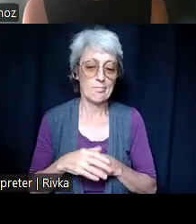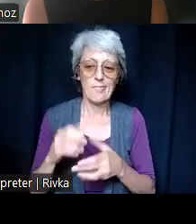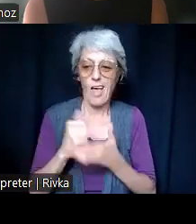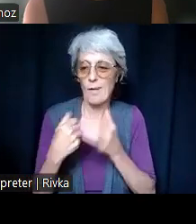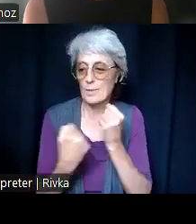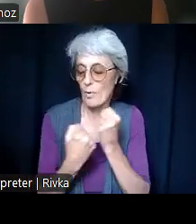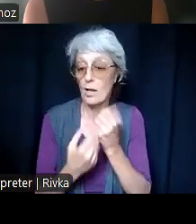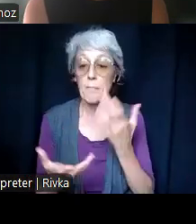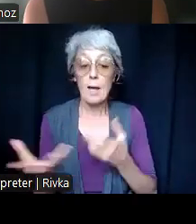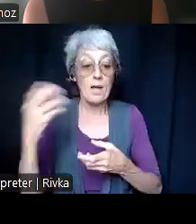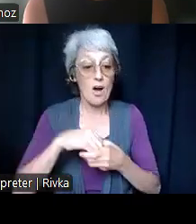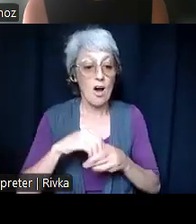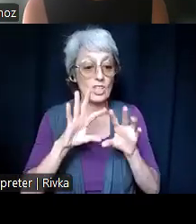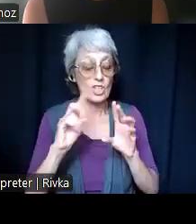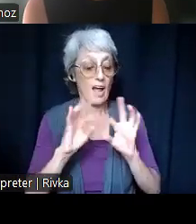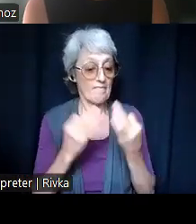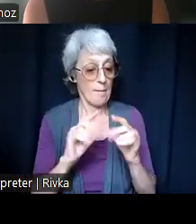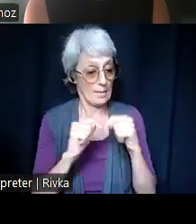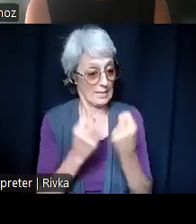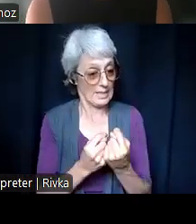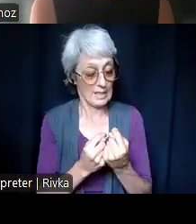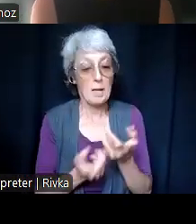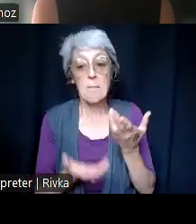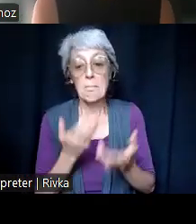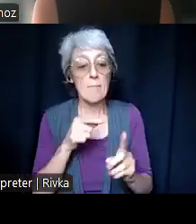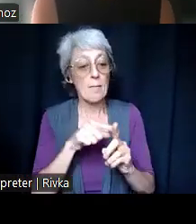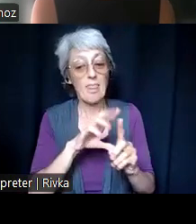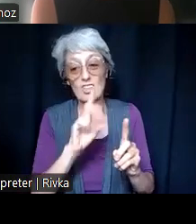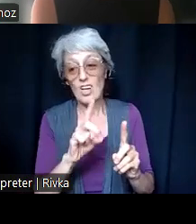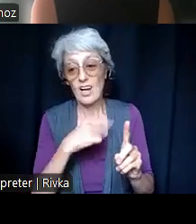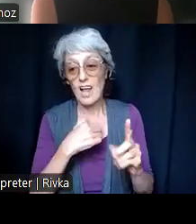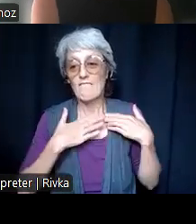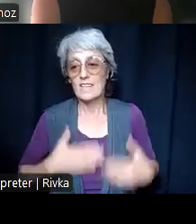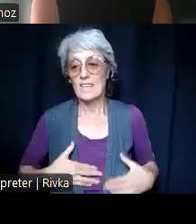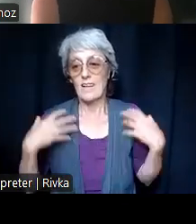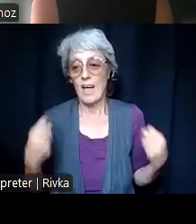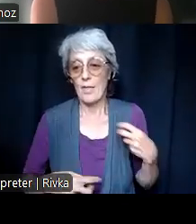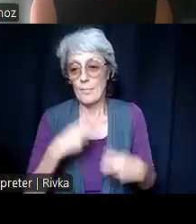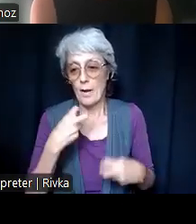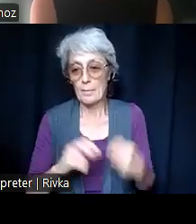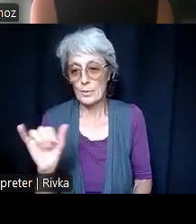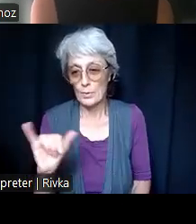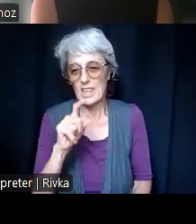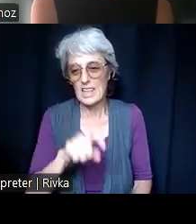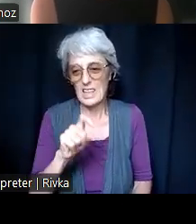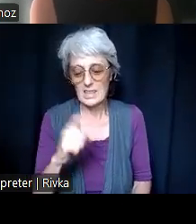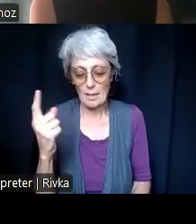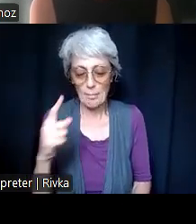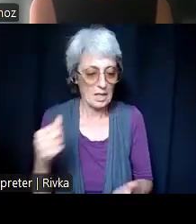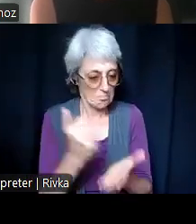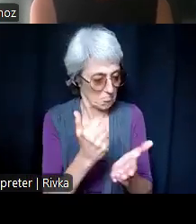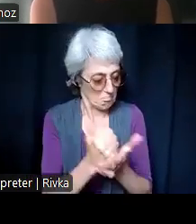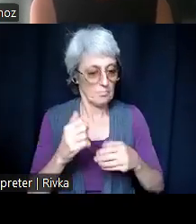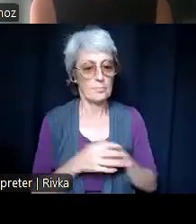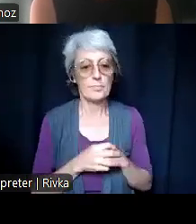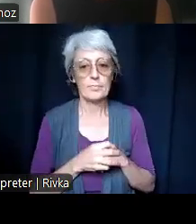family team if they also have a physical health need. In those instances where there may be, kind of equal